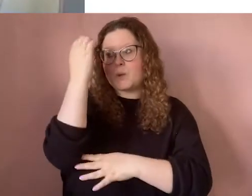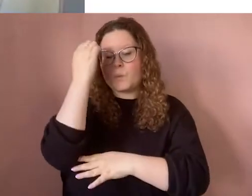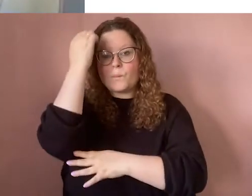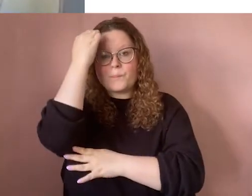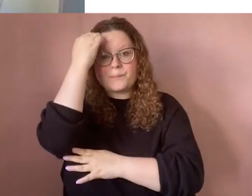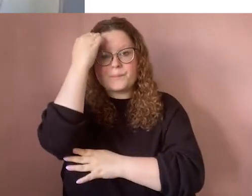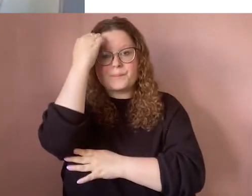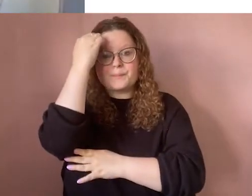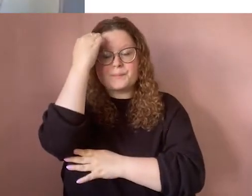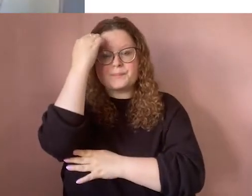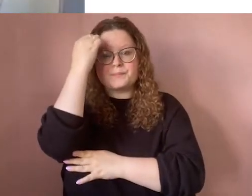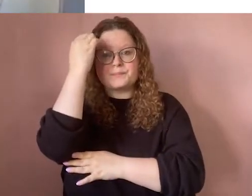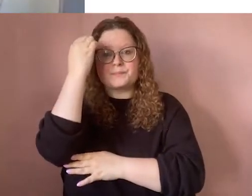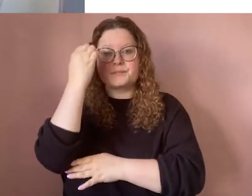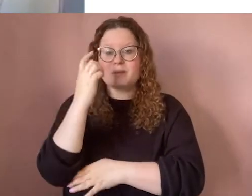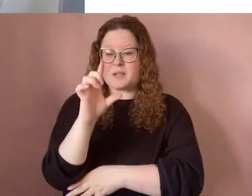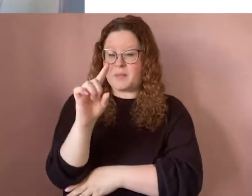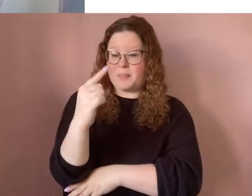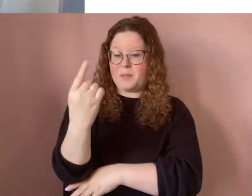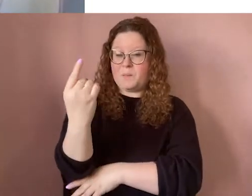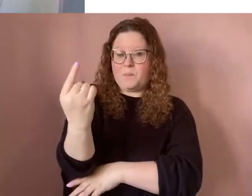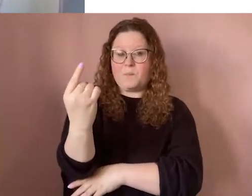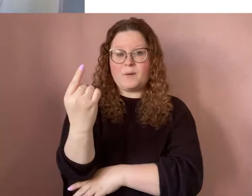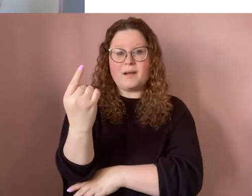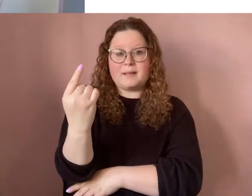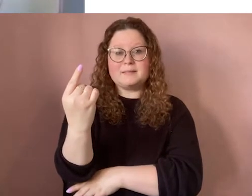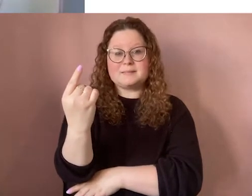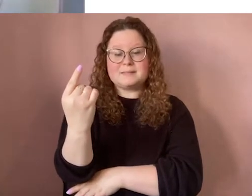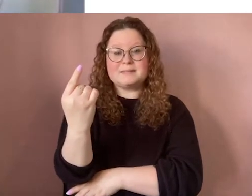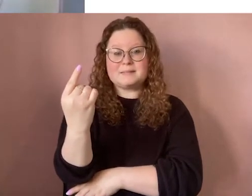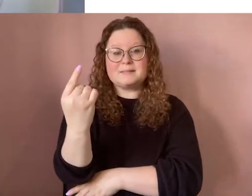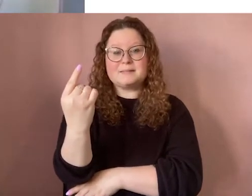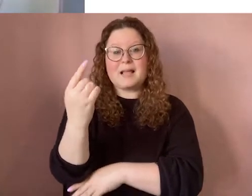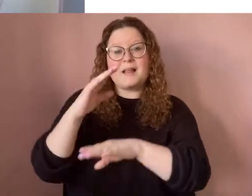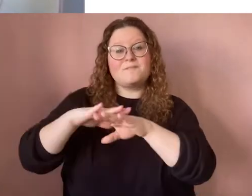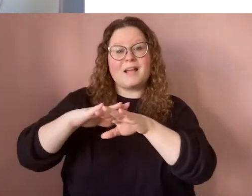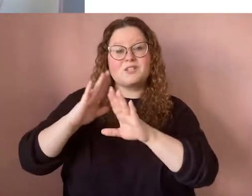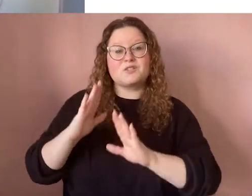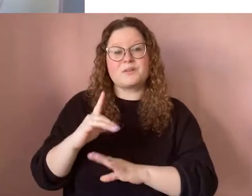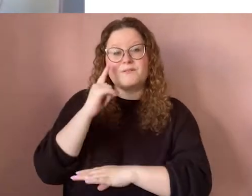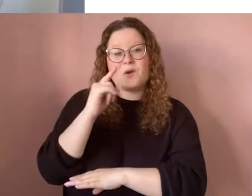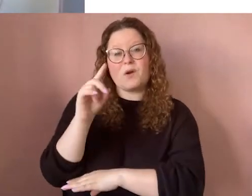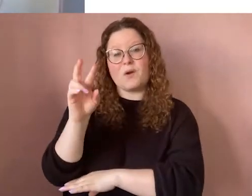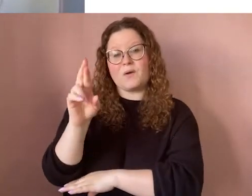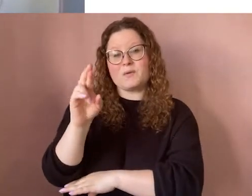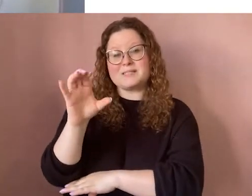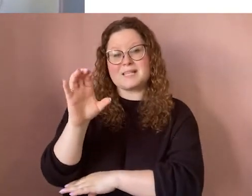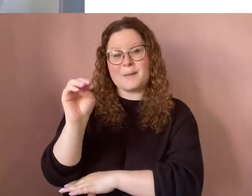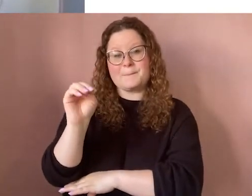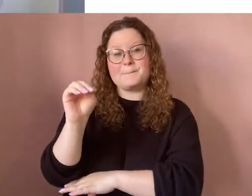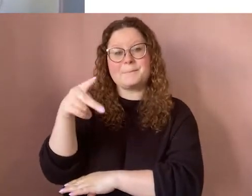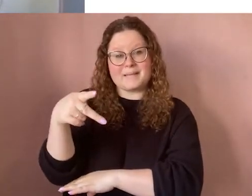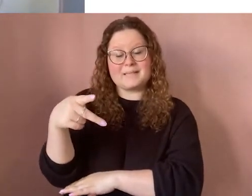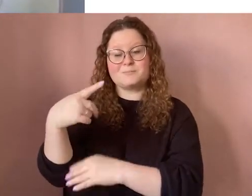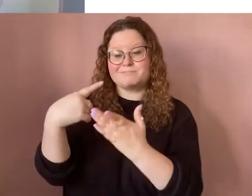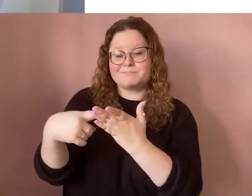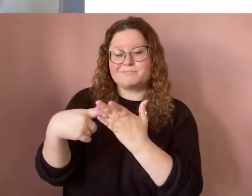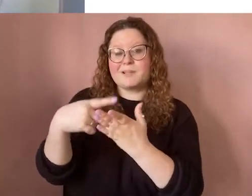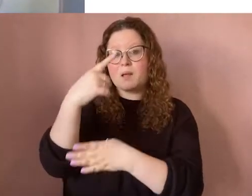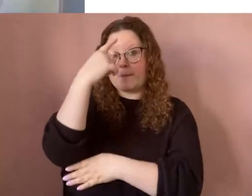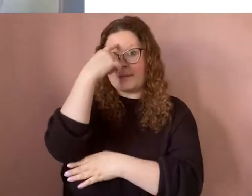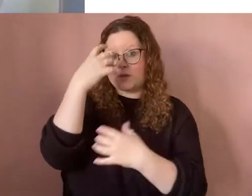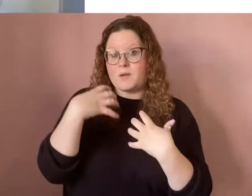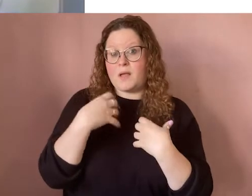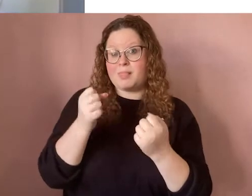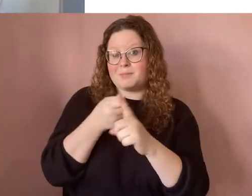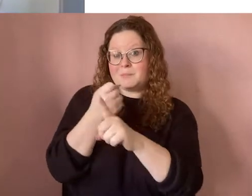the one and only sworn civilian advisor to the RCMP on mental health issues facing our national police force.